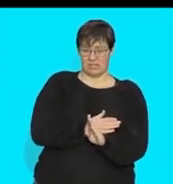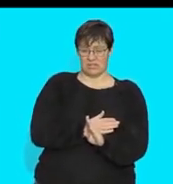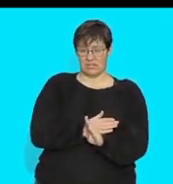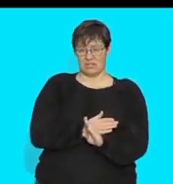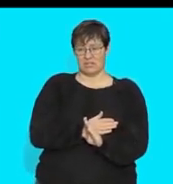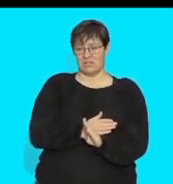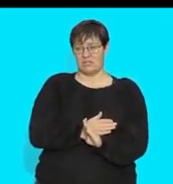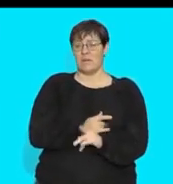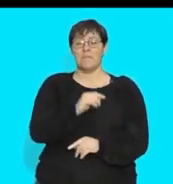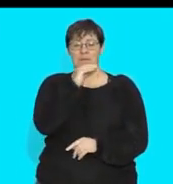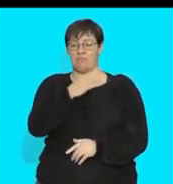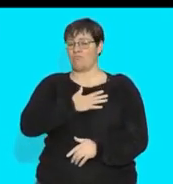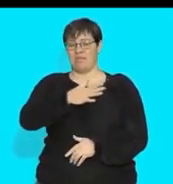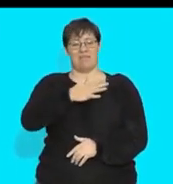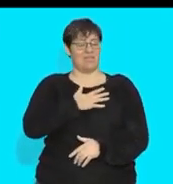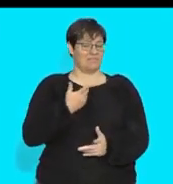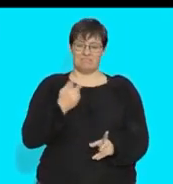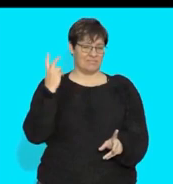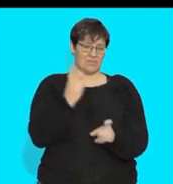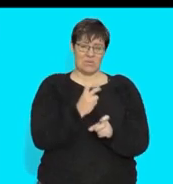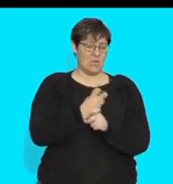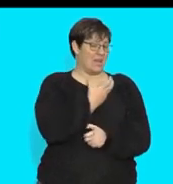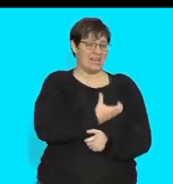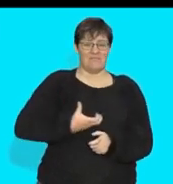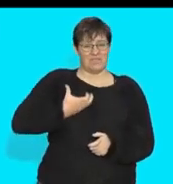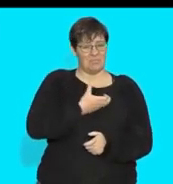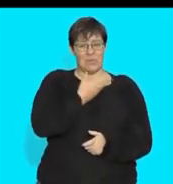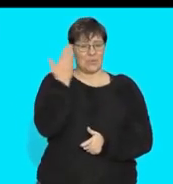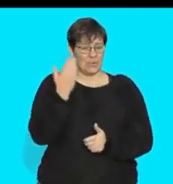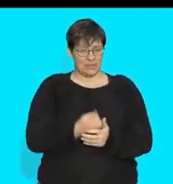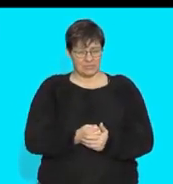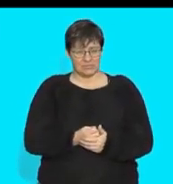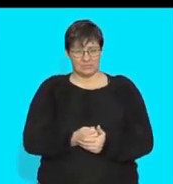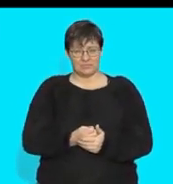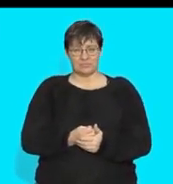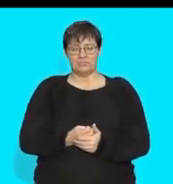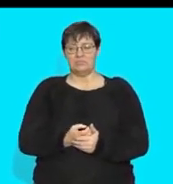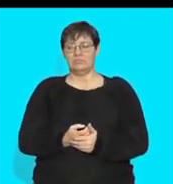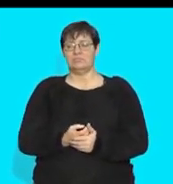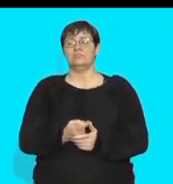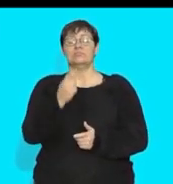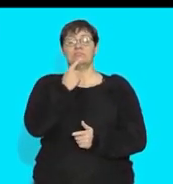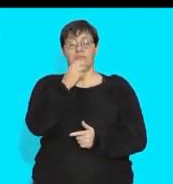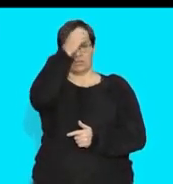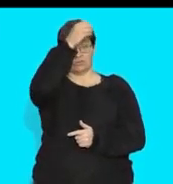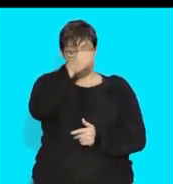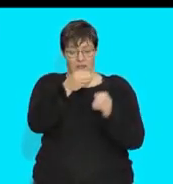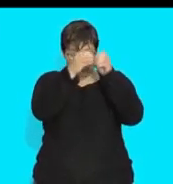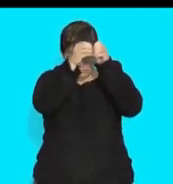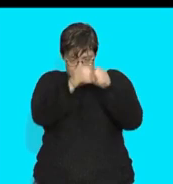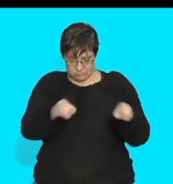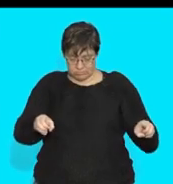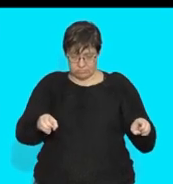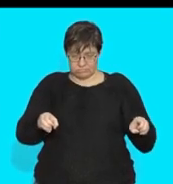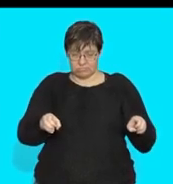it's not being able to breathe is exceptionally uncomfortable. Now the trachea then divided